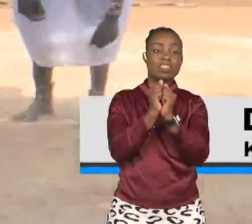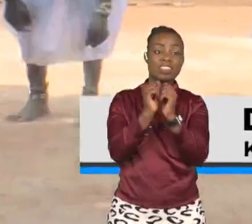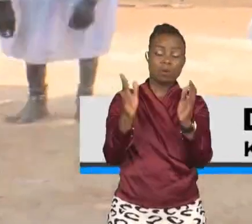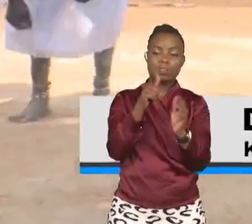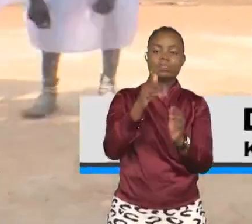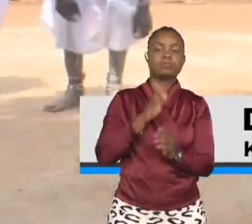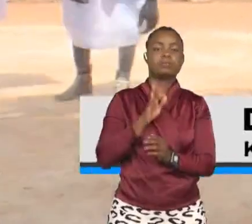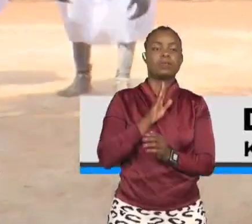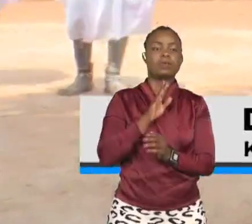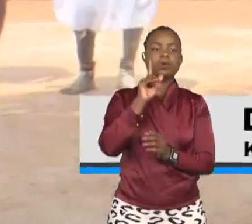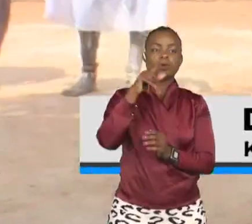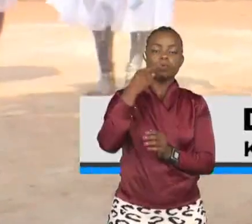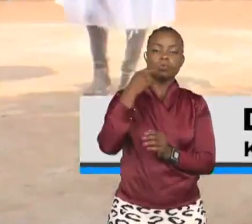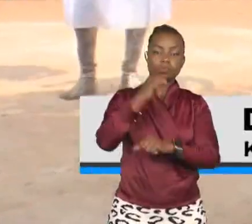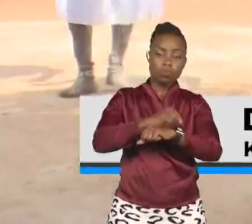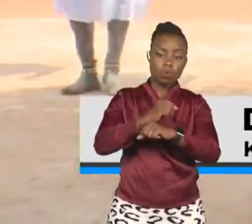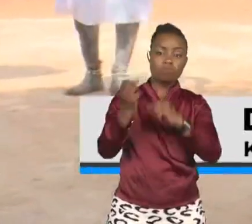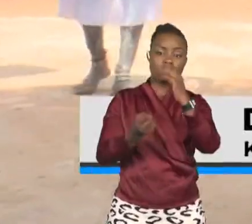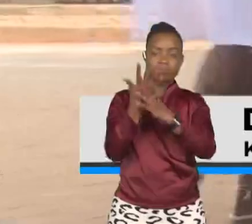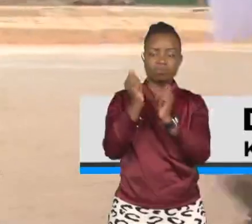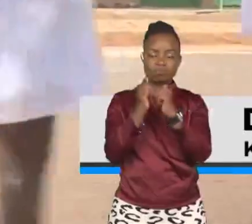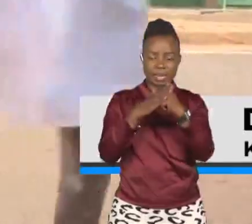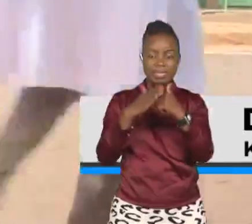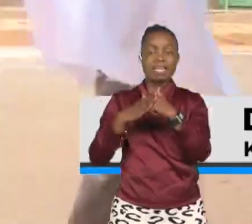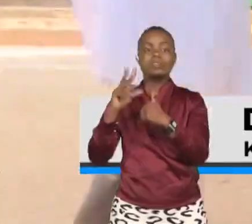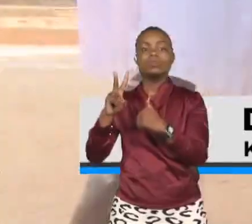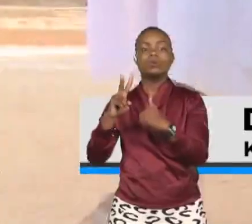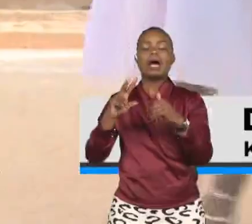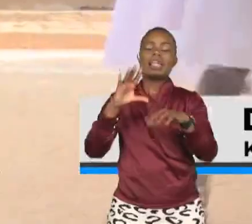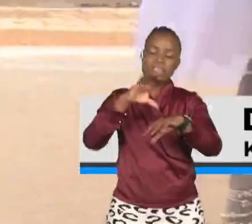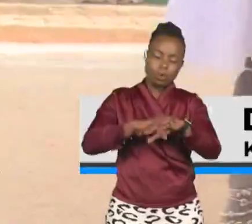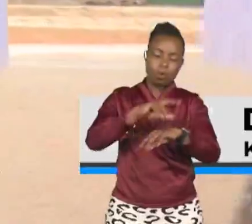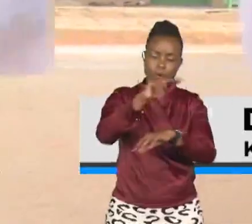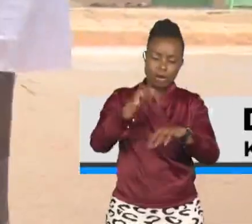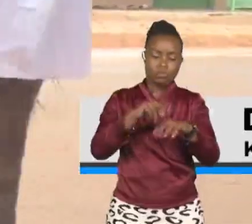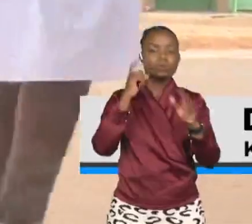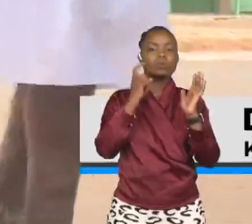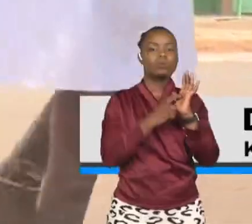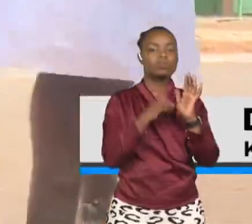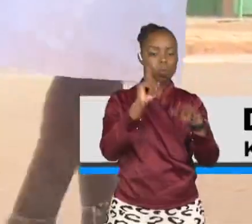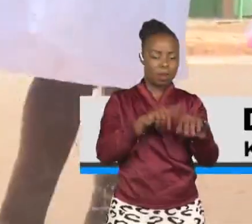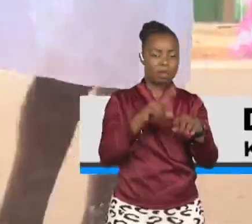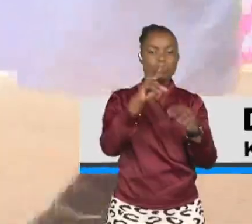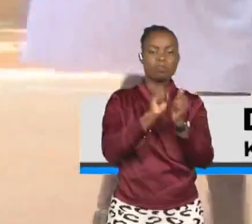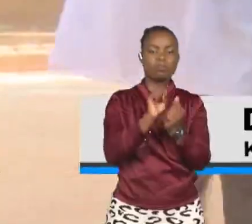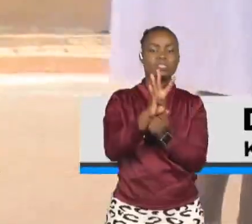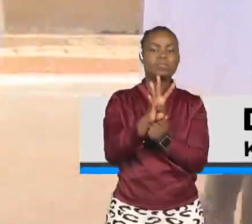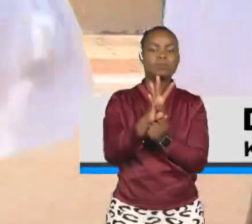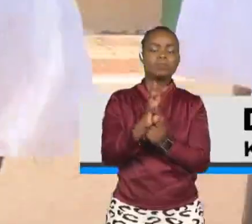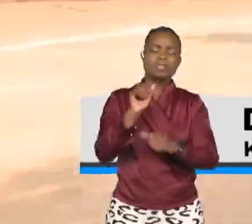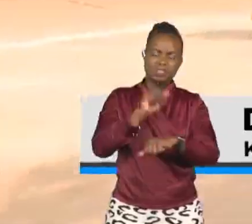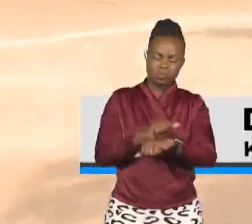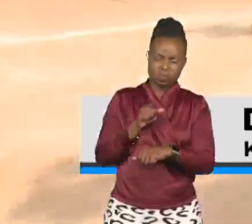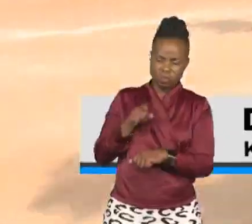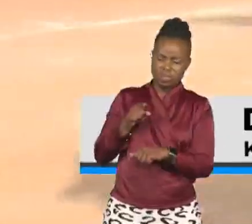priestesses, whose school, set up in 1992, gained national recognition in 2014. Even so, the school